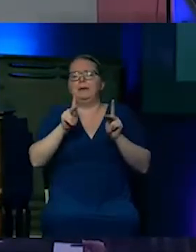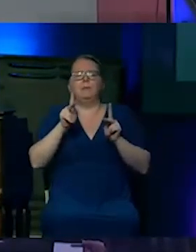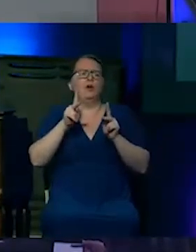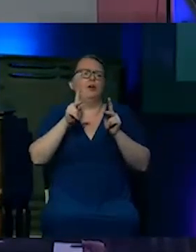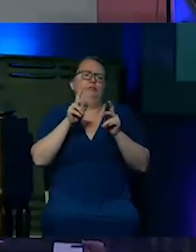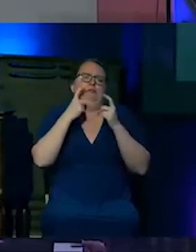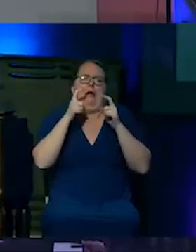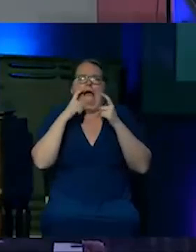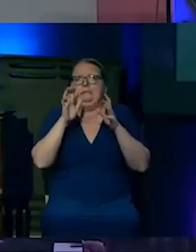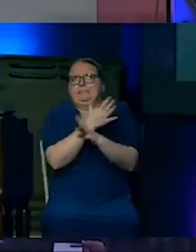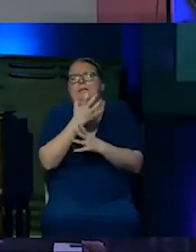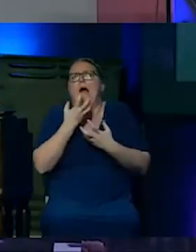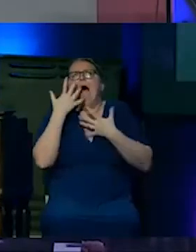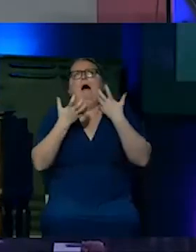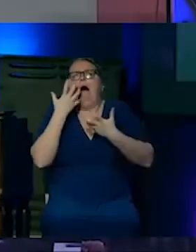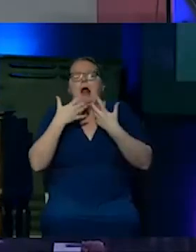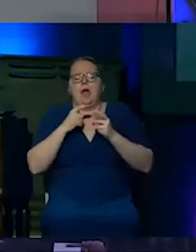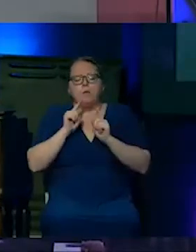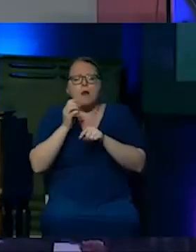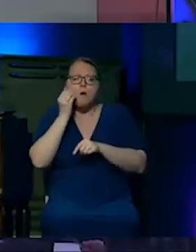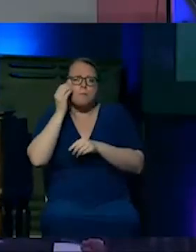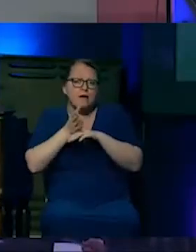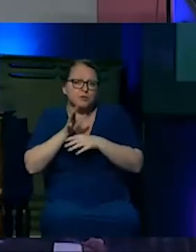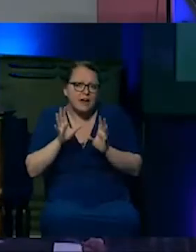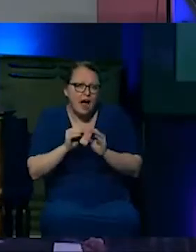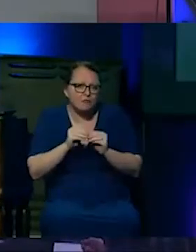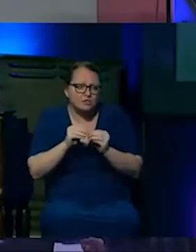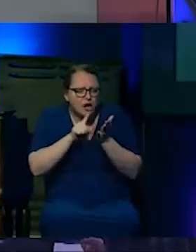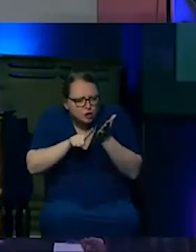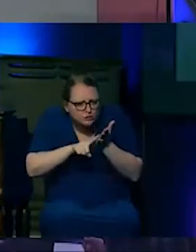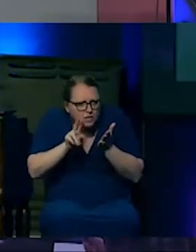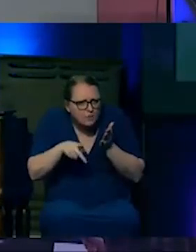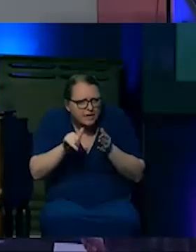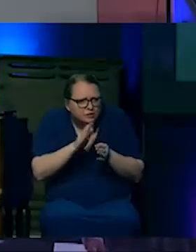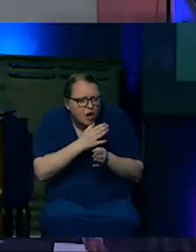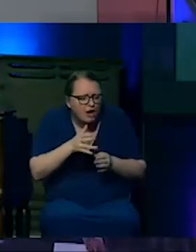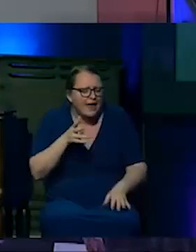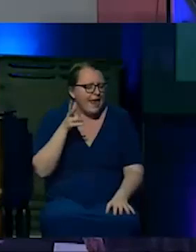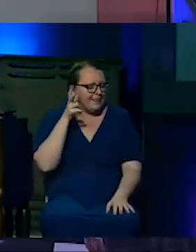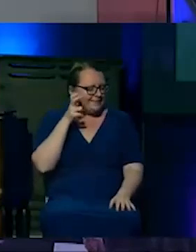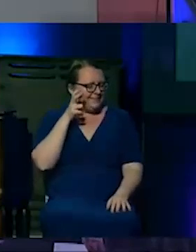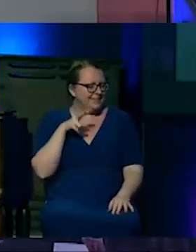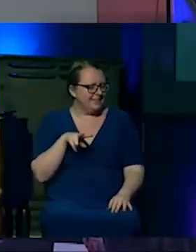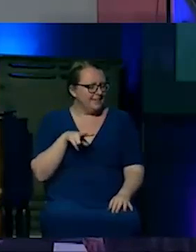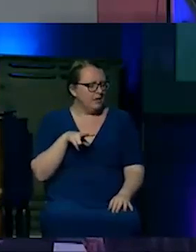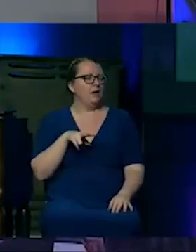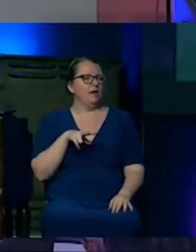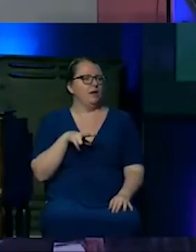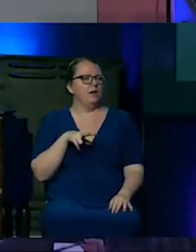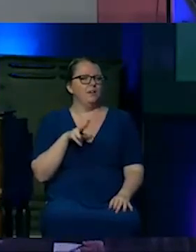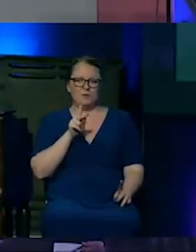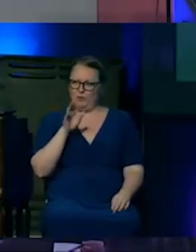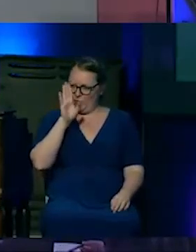song at the top of my lungs. And I went home after that conference and I actually looked the song up. and then I listened to it. And if people who know what